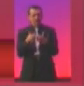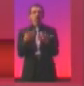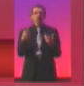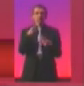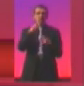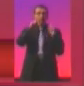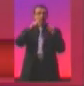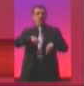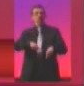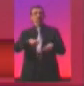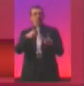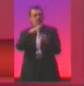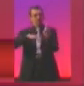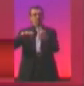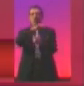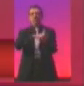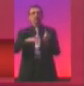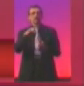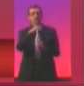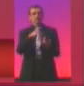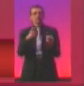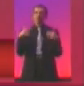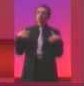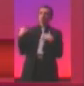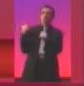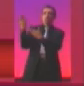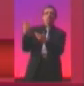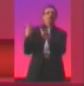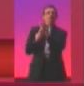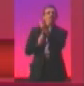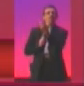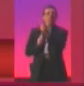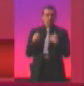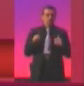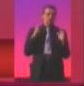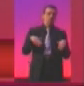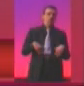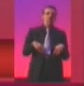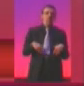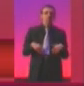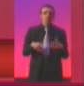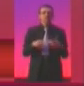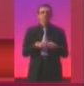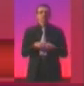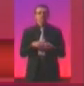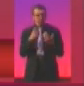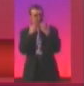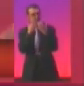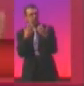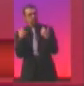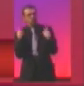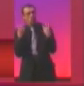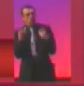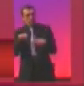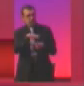Business as usual says that on the environment, we wait for others to act before we act ourselves. Being bold means,